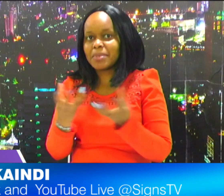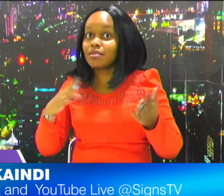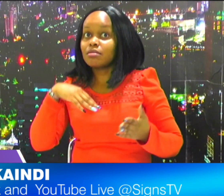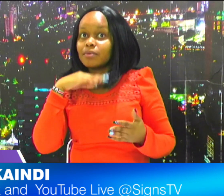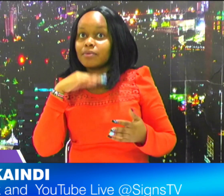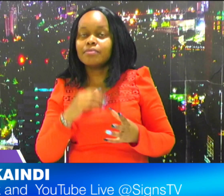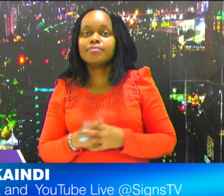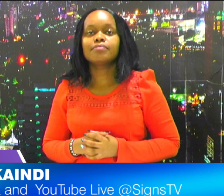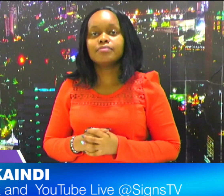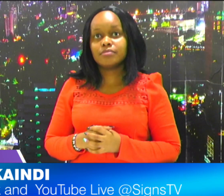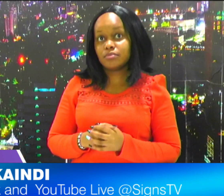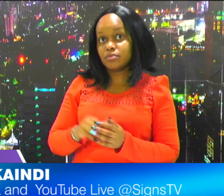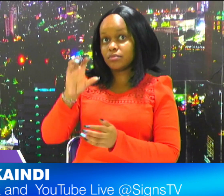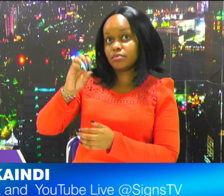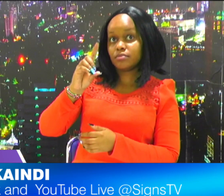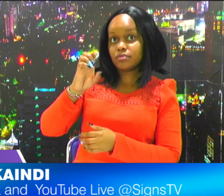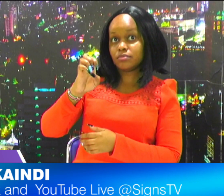murder.